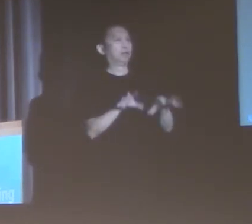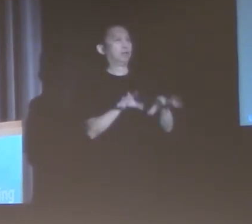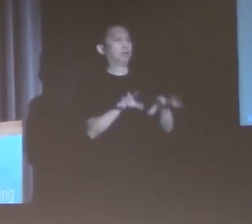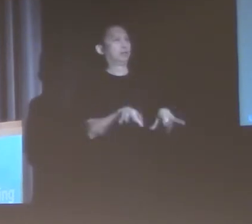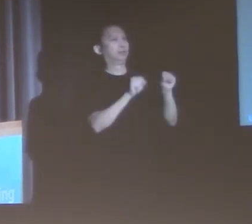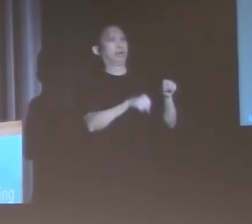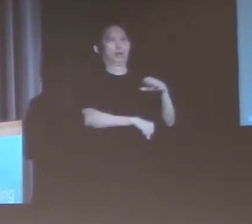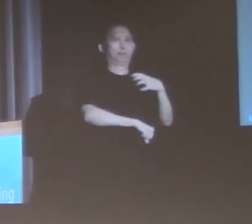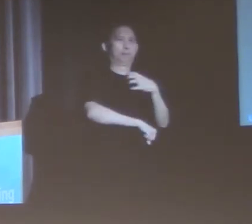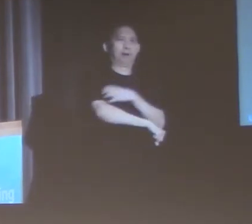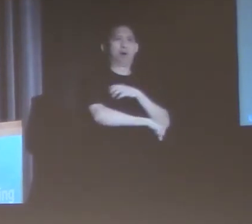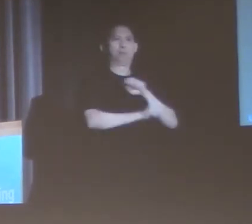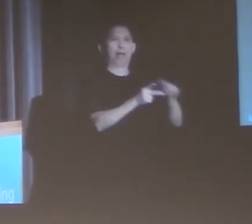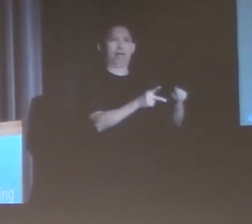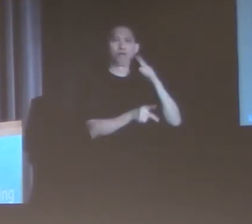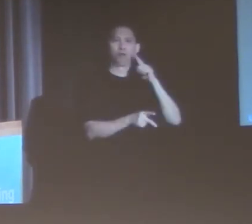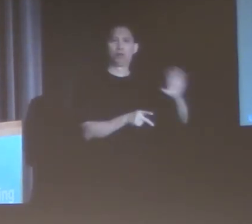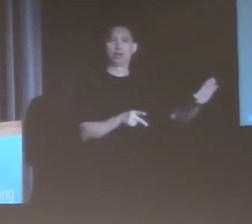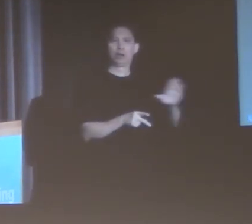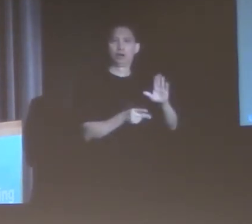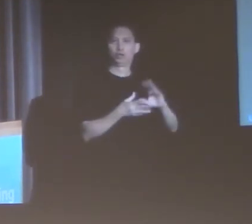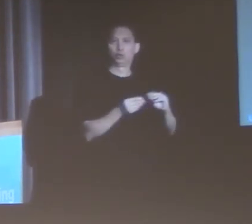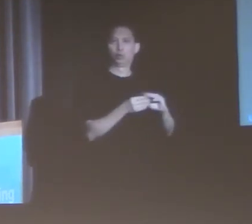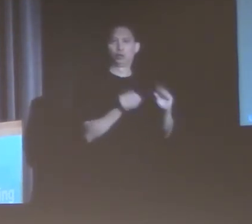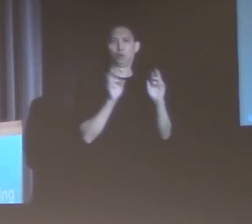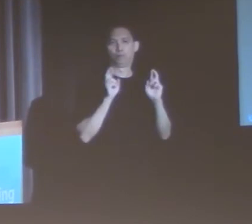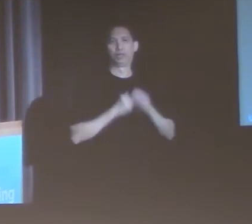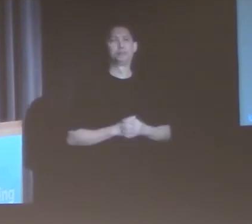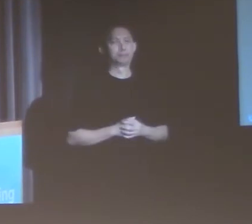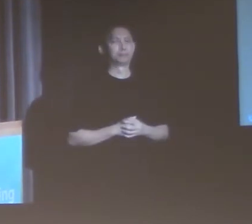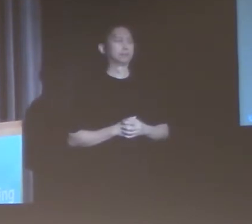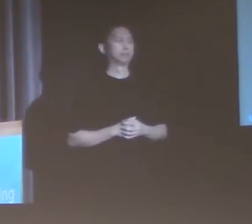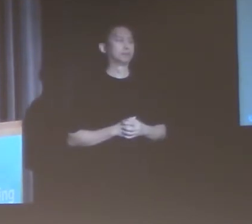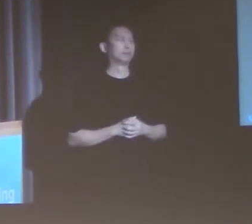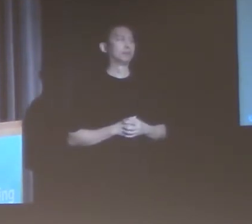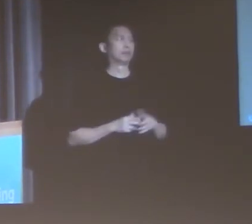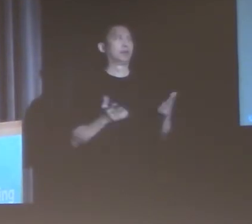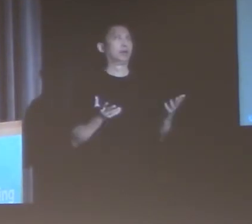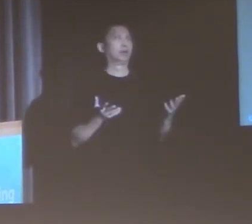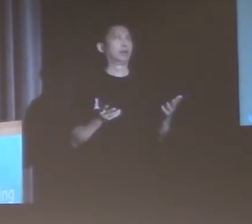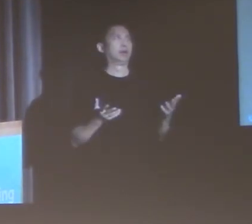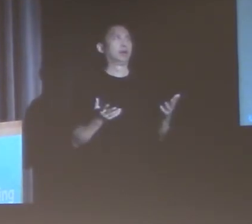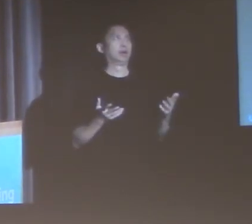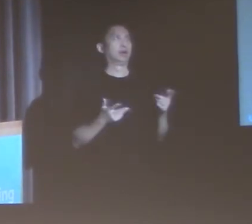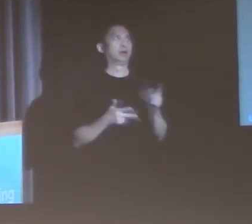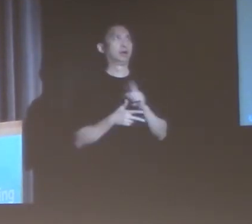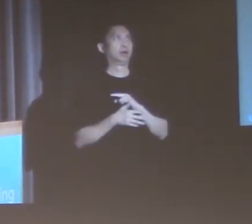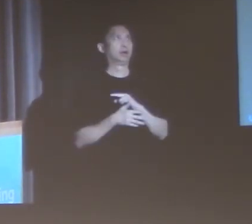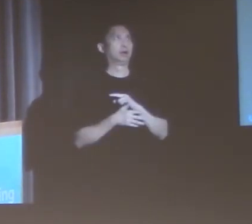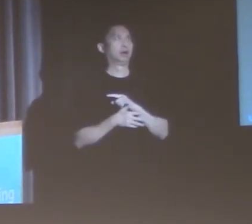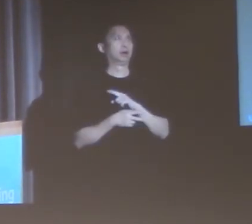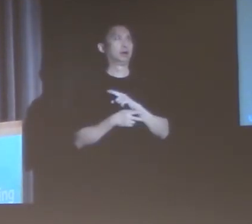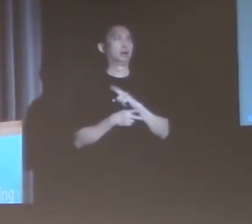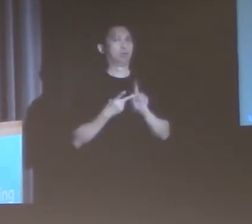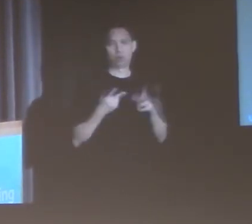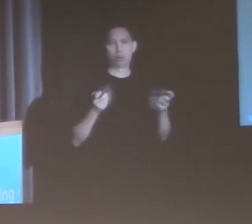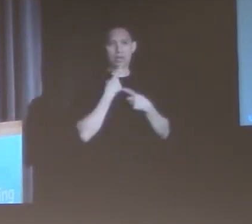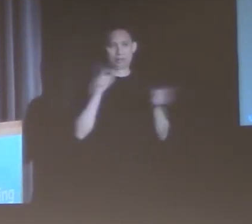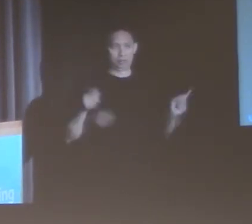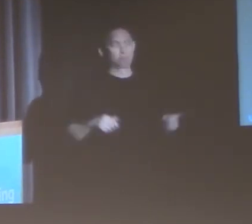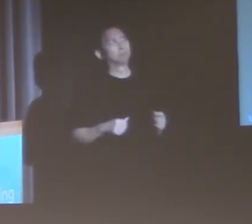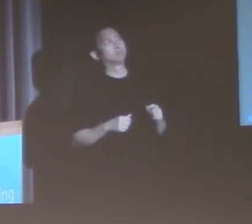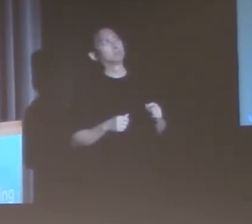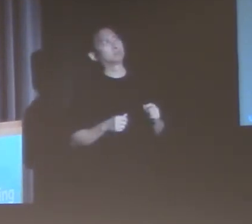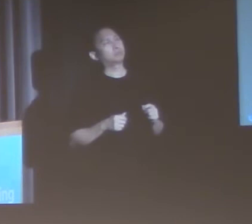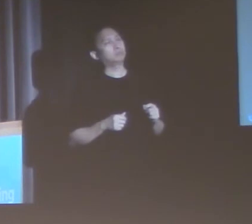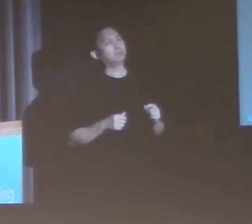So we're working on that impact rollout, and also just little things like